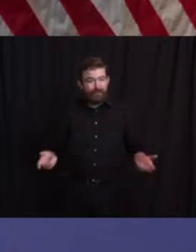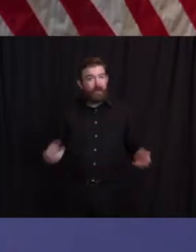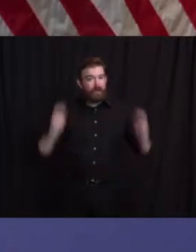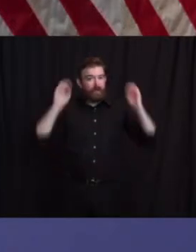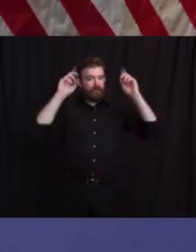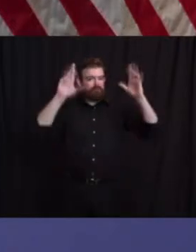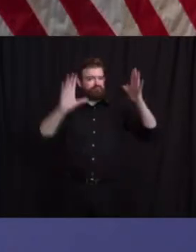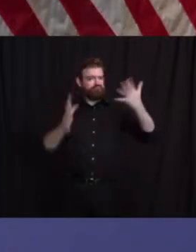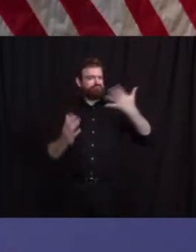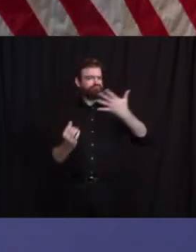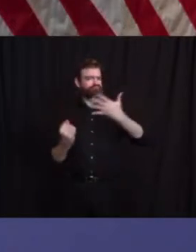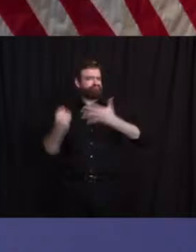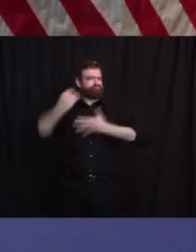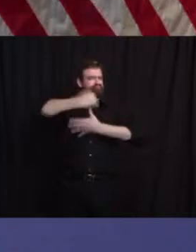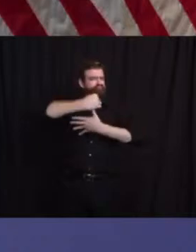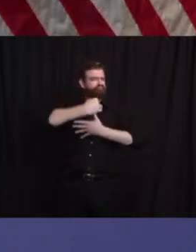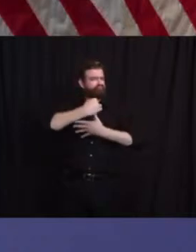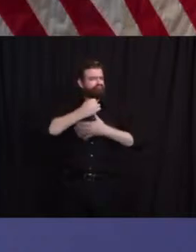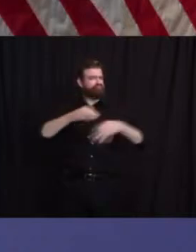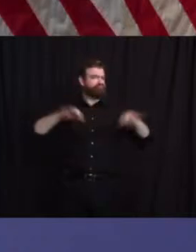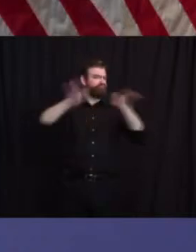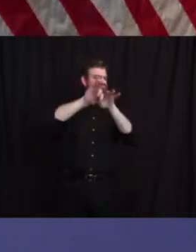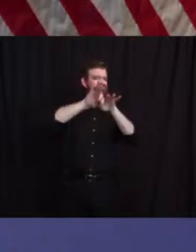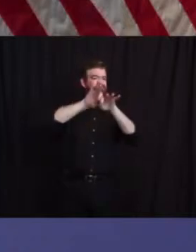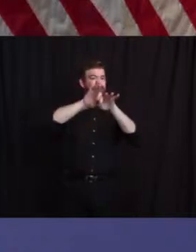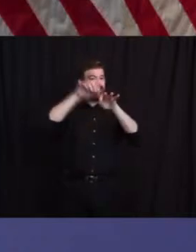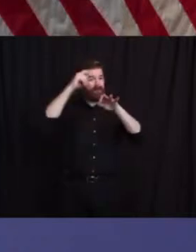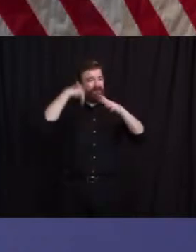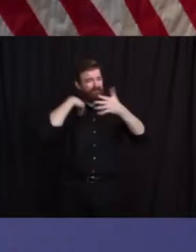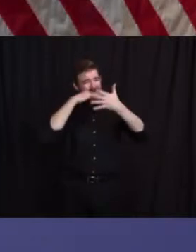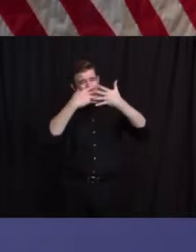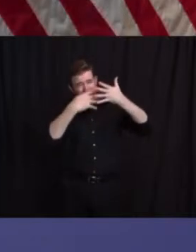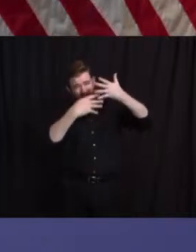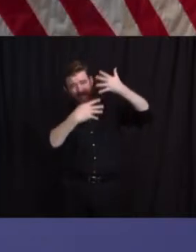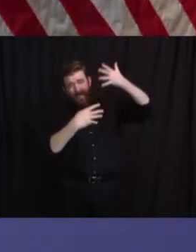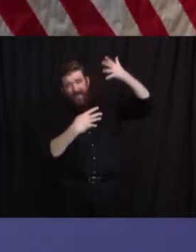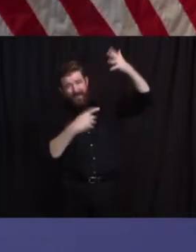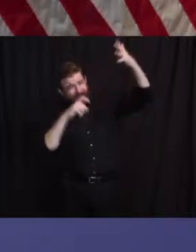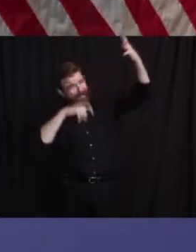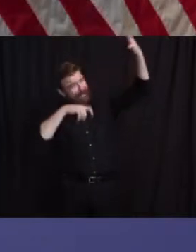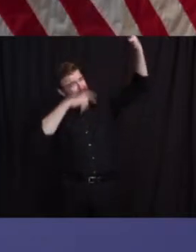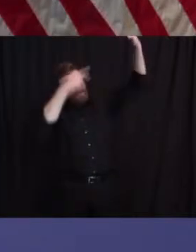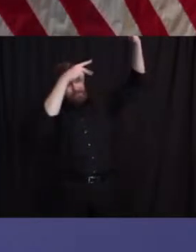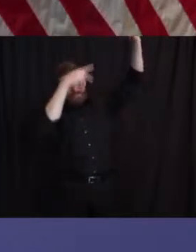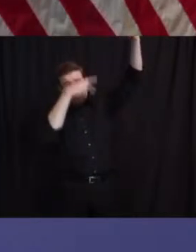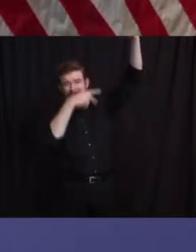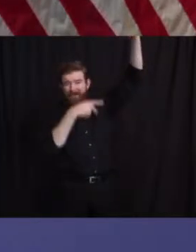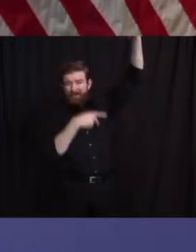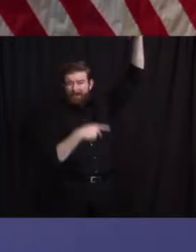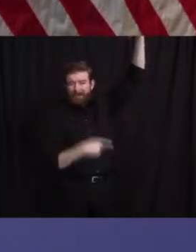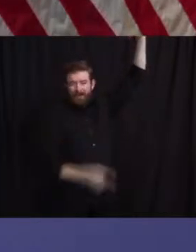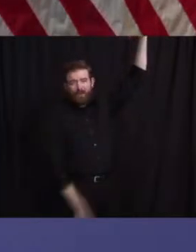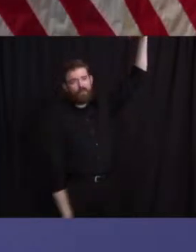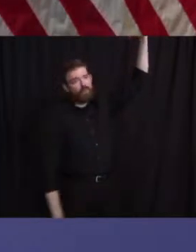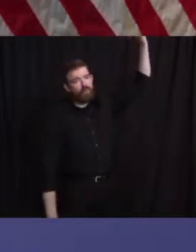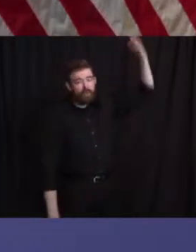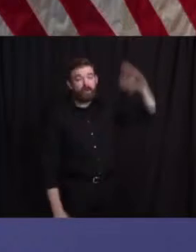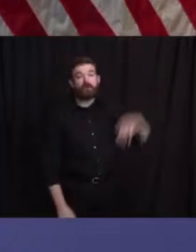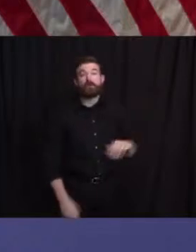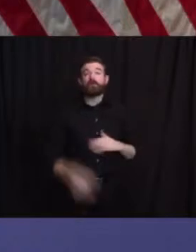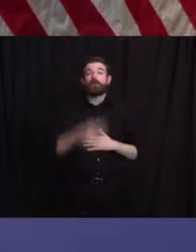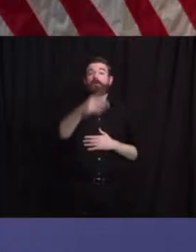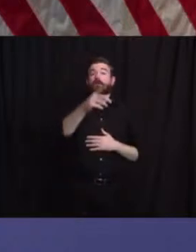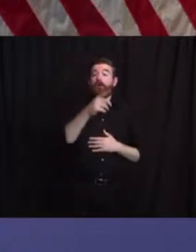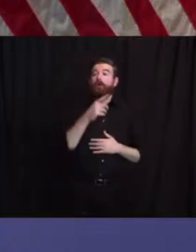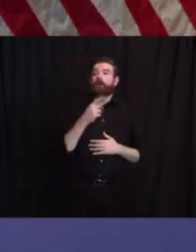Listen, I don't, people leaking things and giving the outside world some sense of how the sausage is made, as it